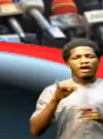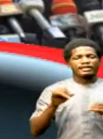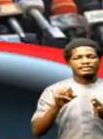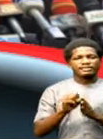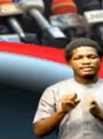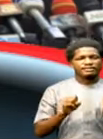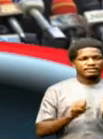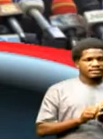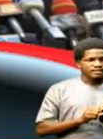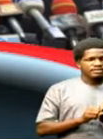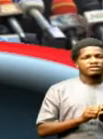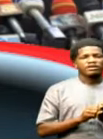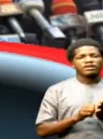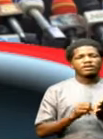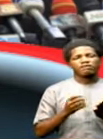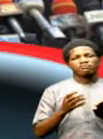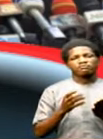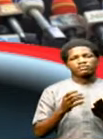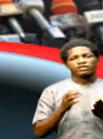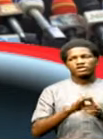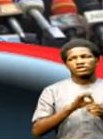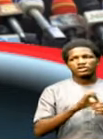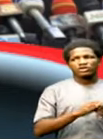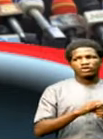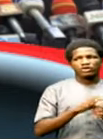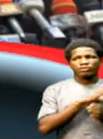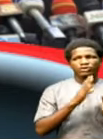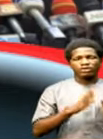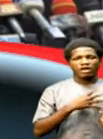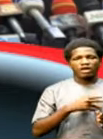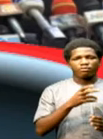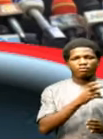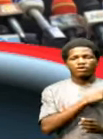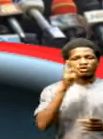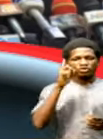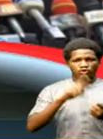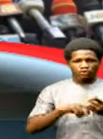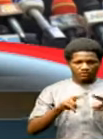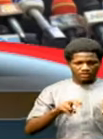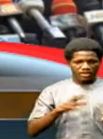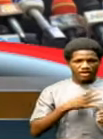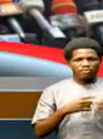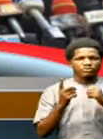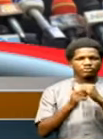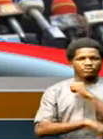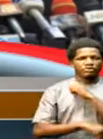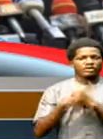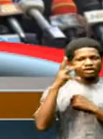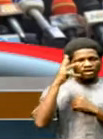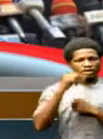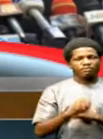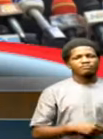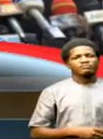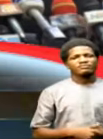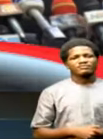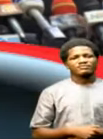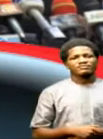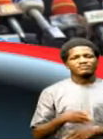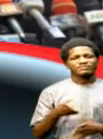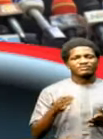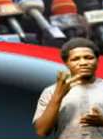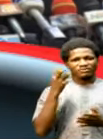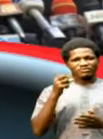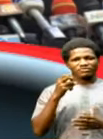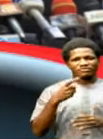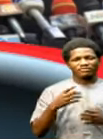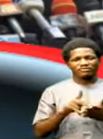commissioner and the police to investigate and prosecute him. This was part of the PDP resolutions ahead of the Adamawa State